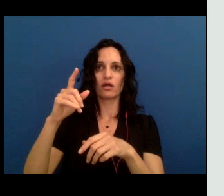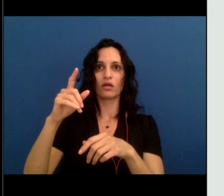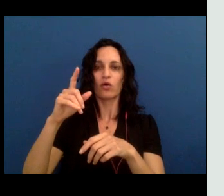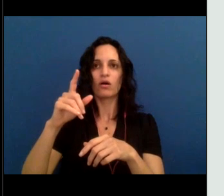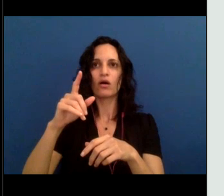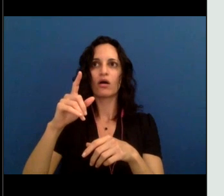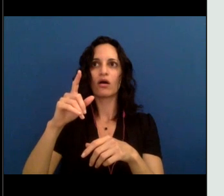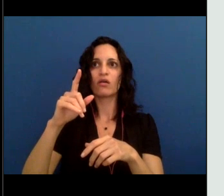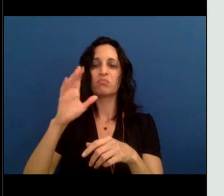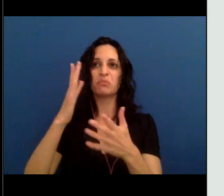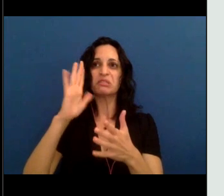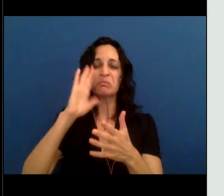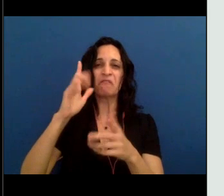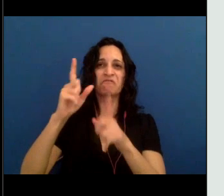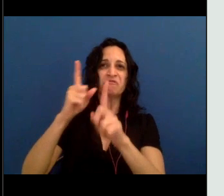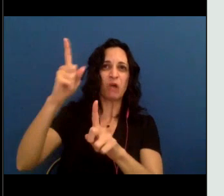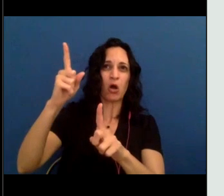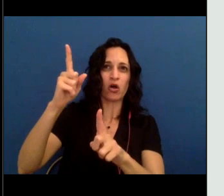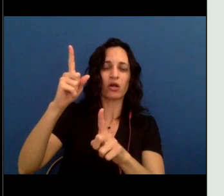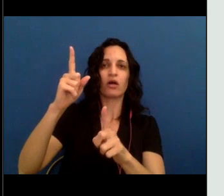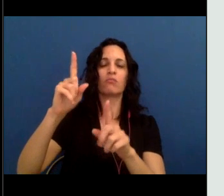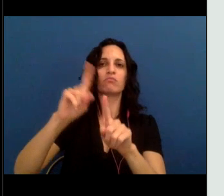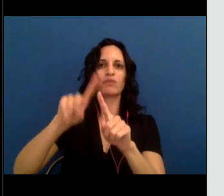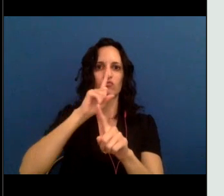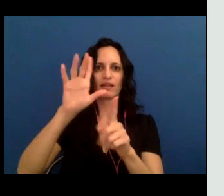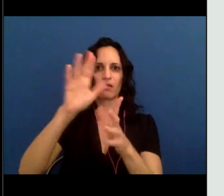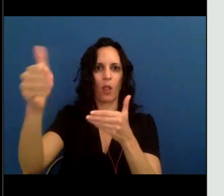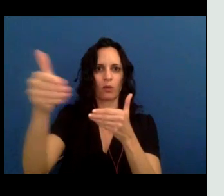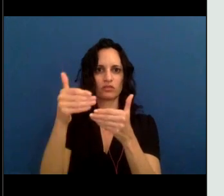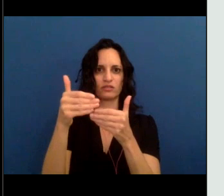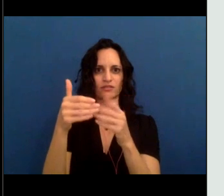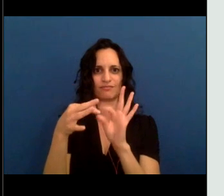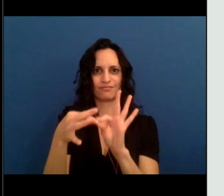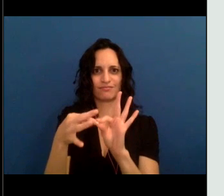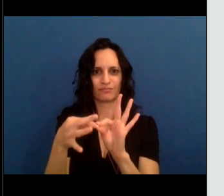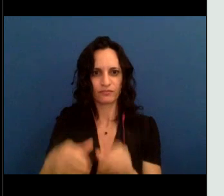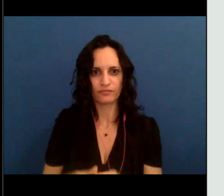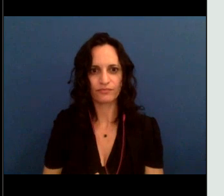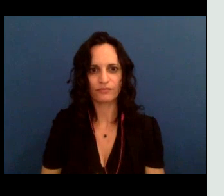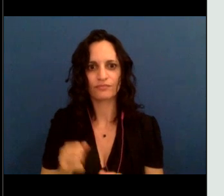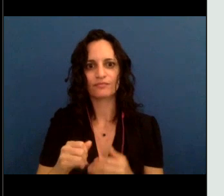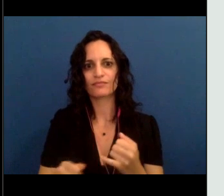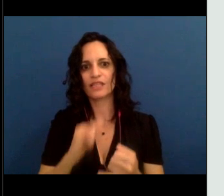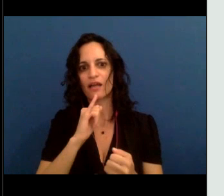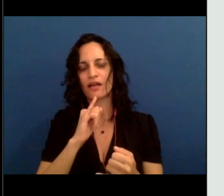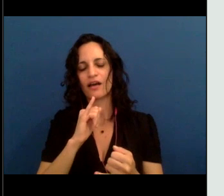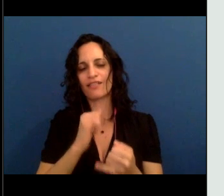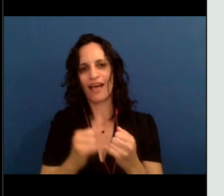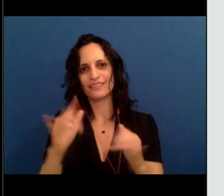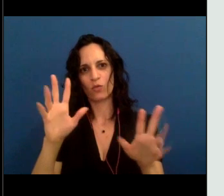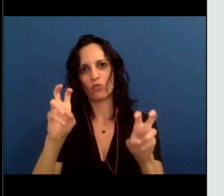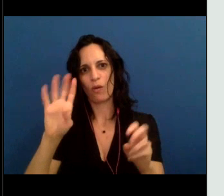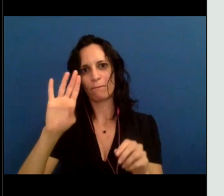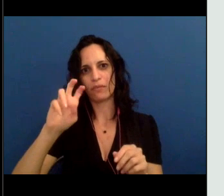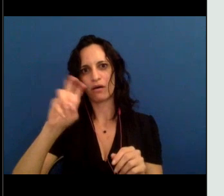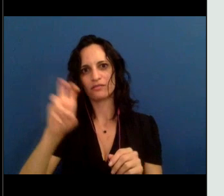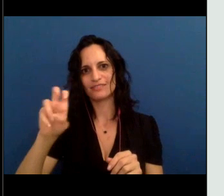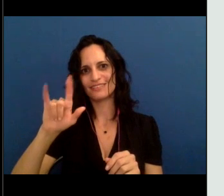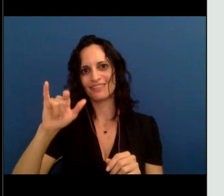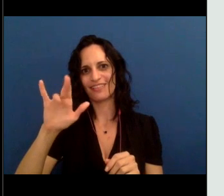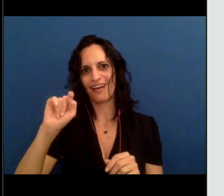appear. And at last, I will say, to quote Buzz Lightyear, to infinity and